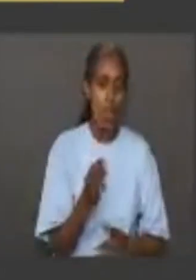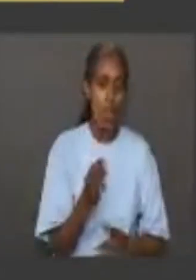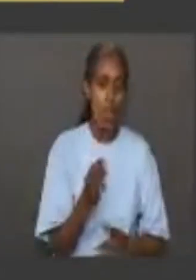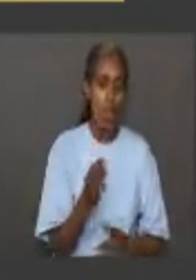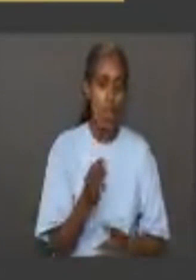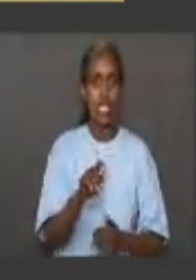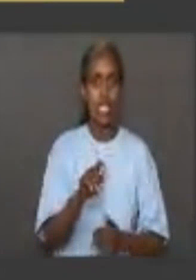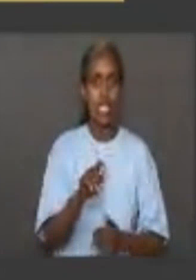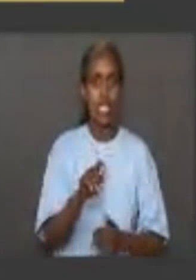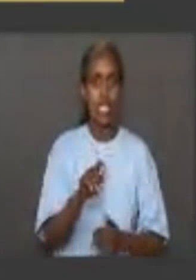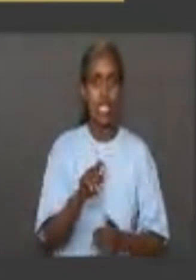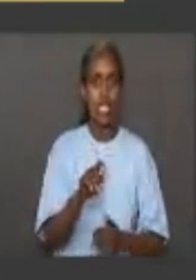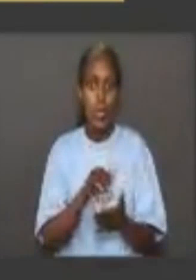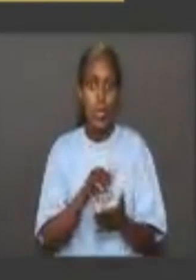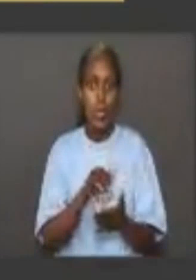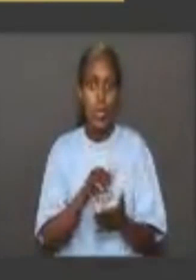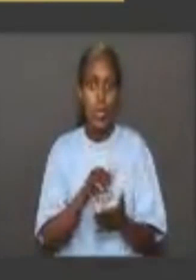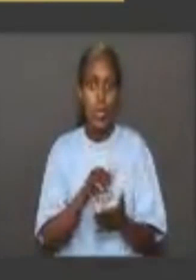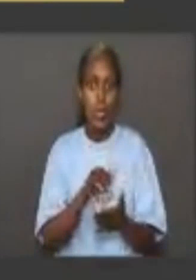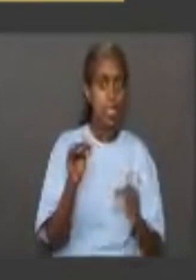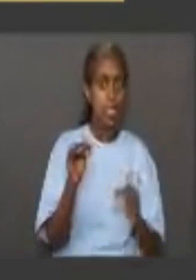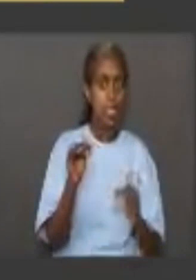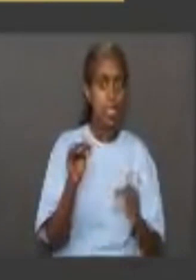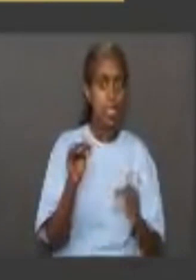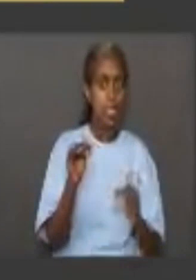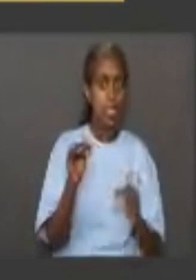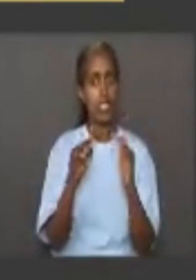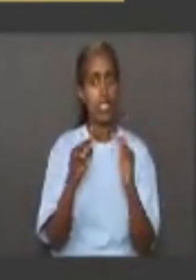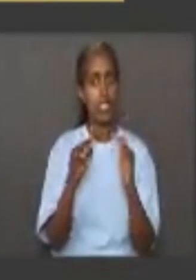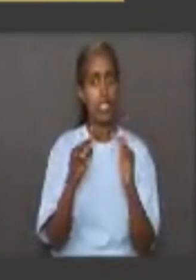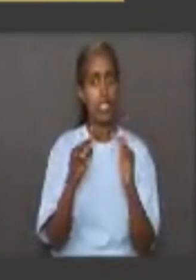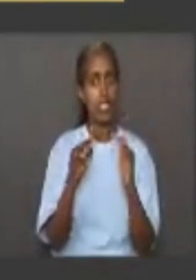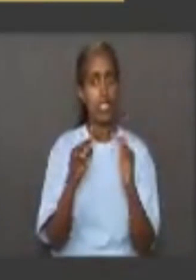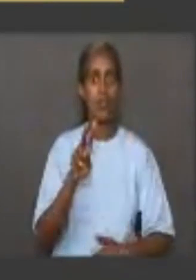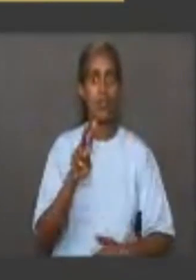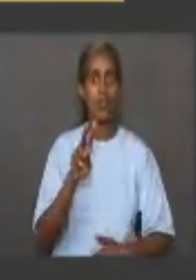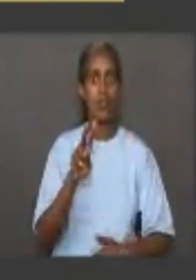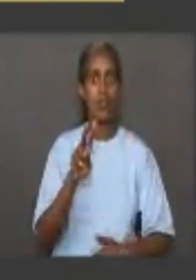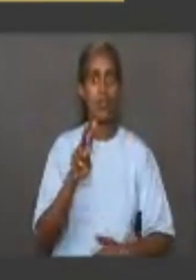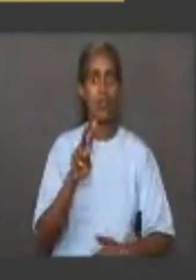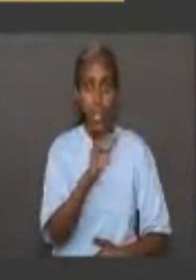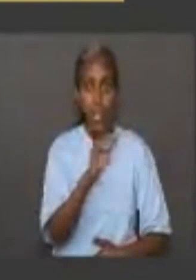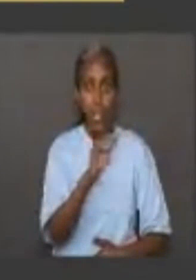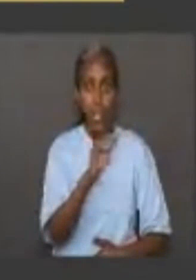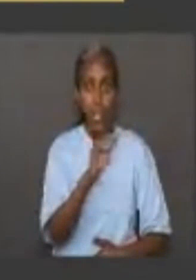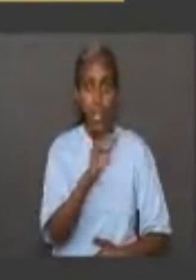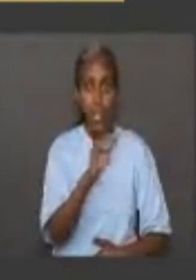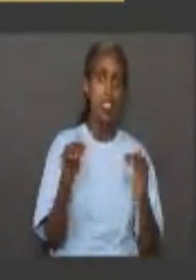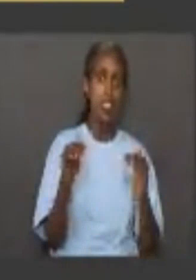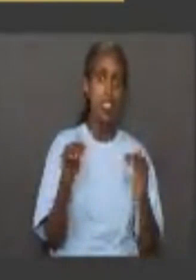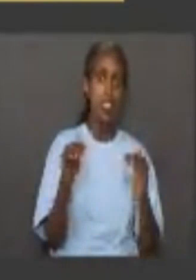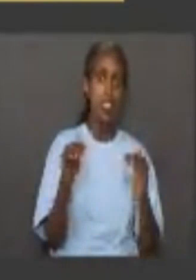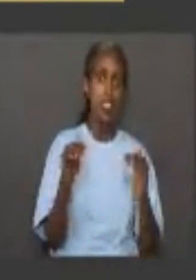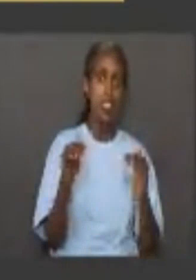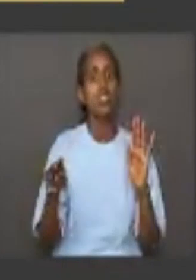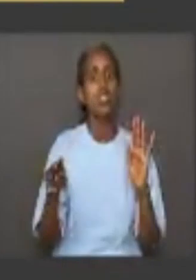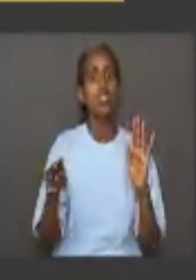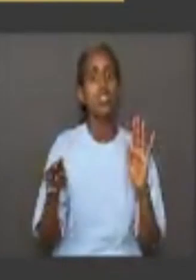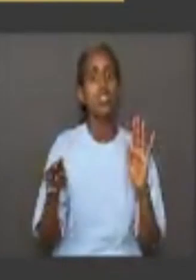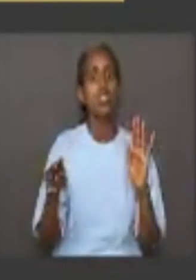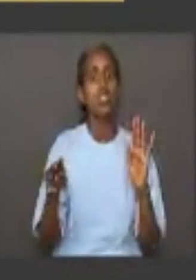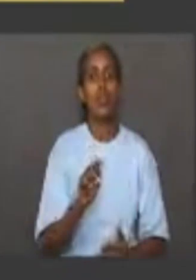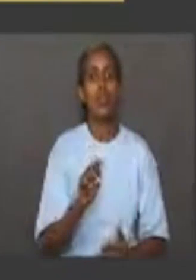between x equals -2 and x equals -1.